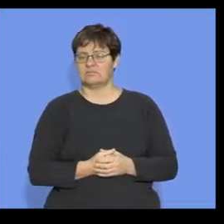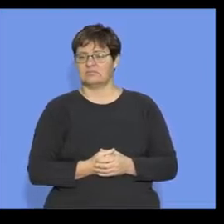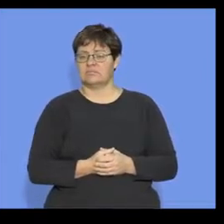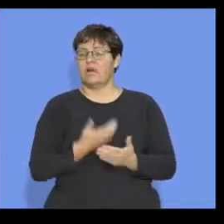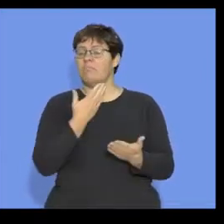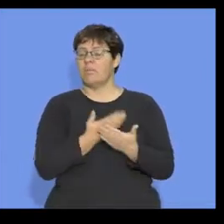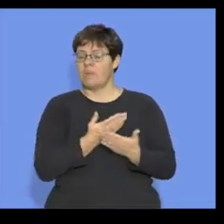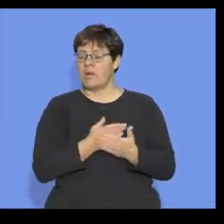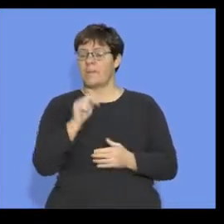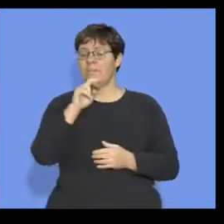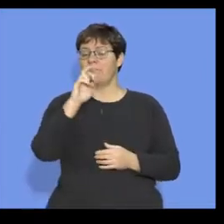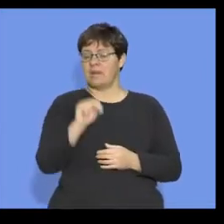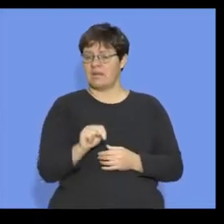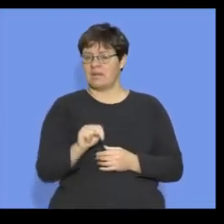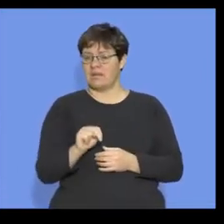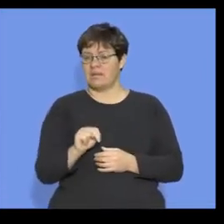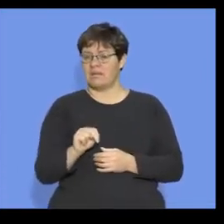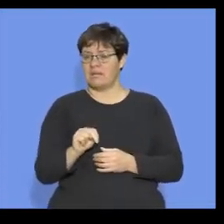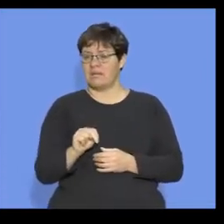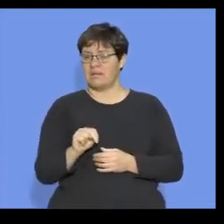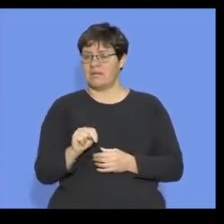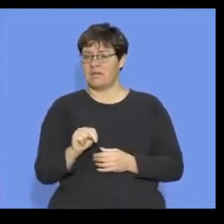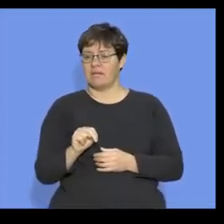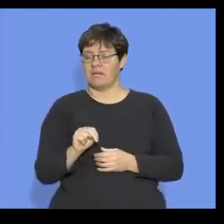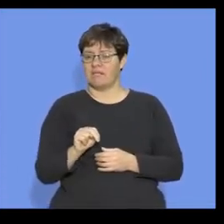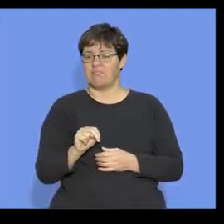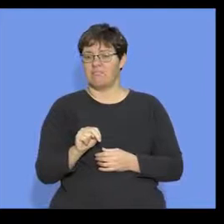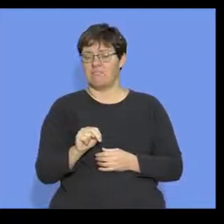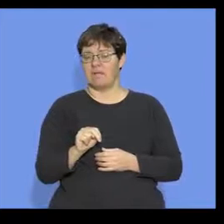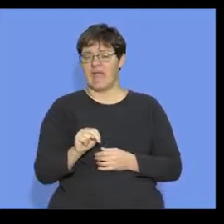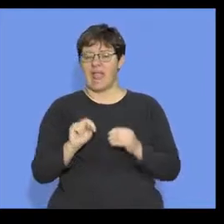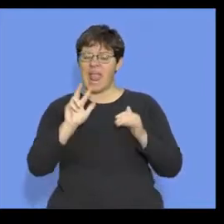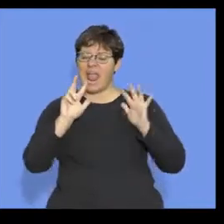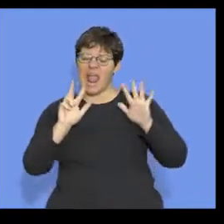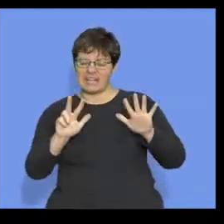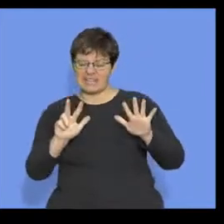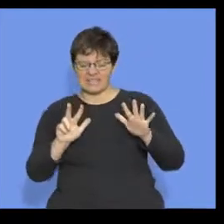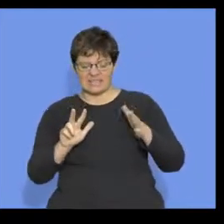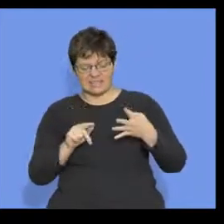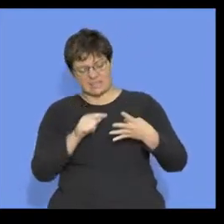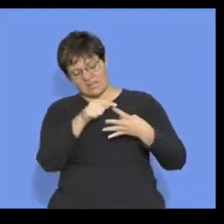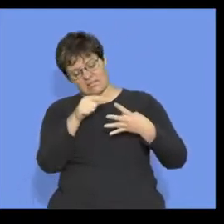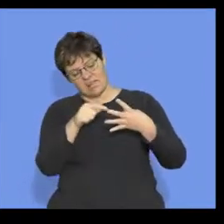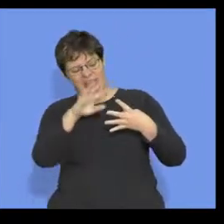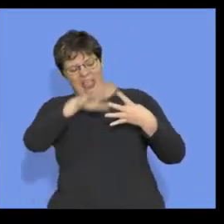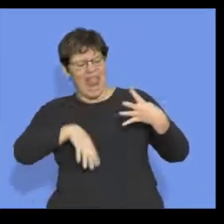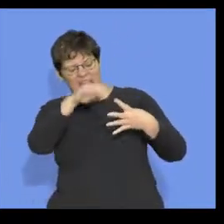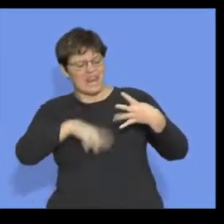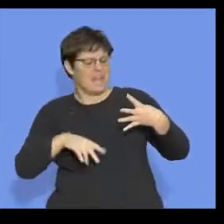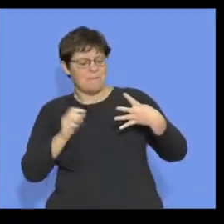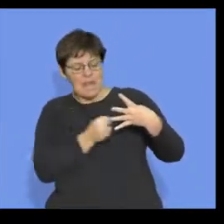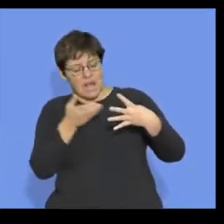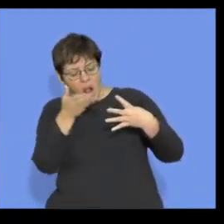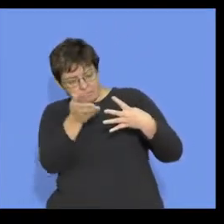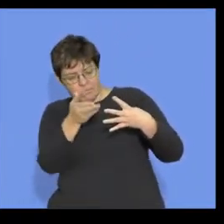is the probability that a pin contain at least 1 8? It must at least have 1 8, your